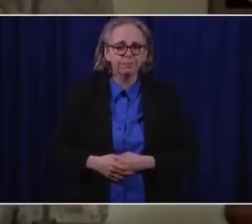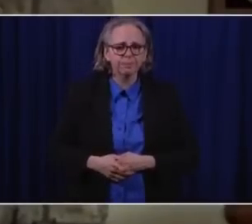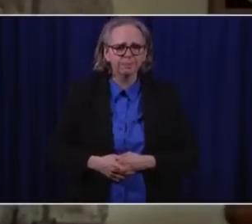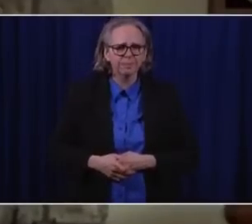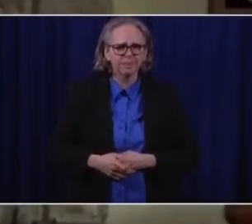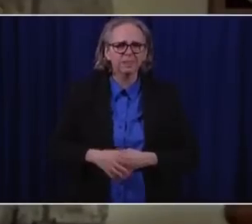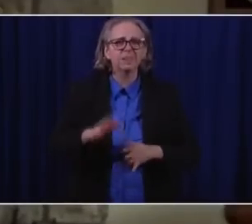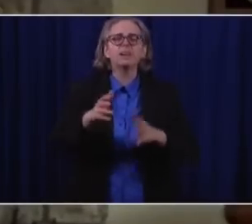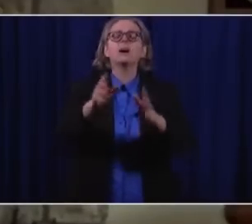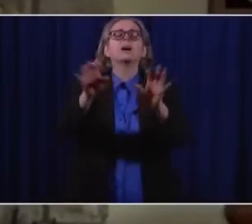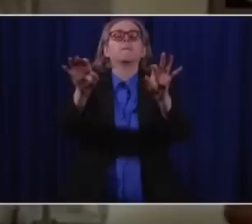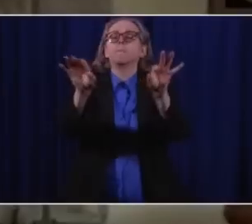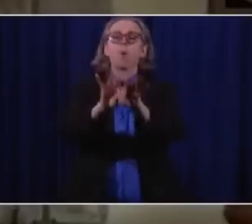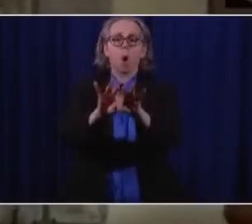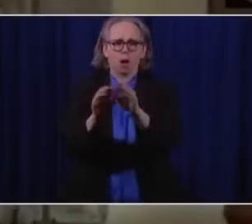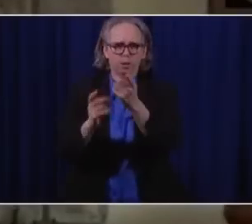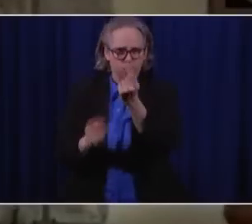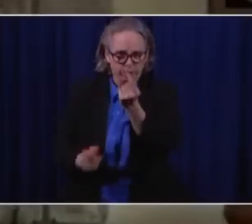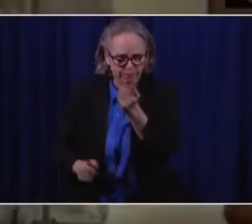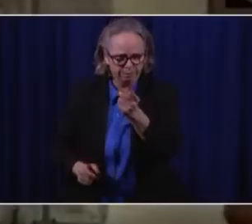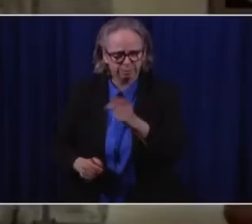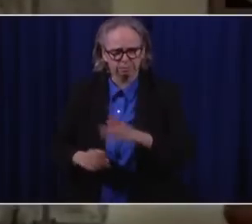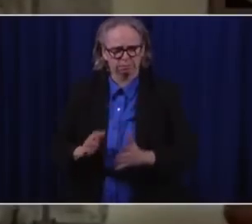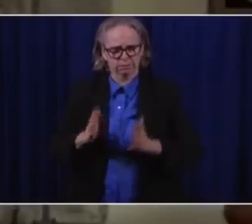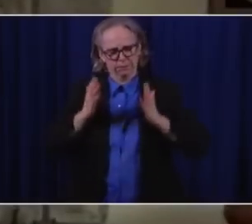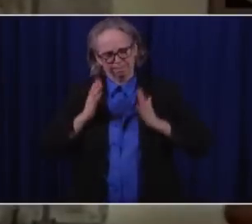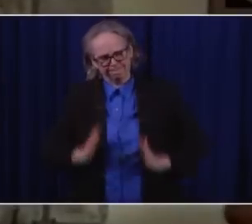important thing is what we do in our individual lives.